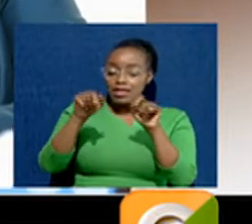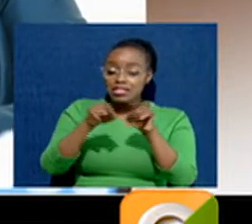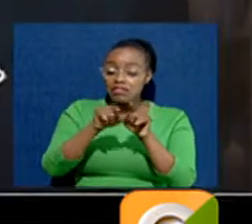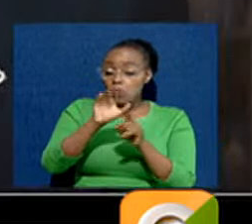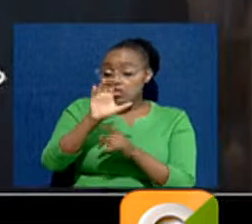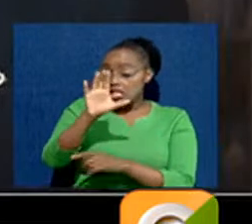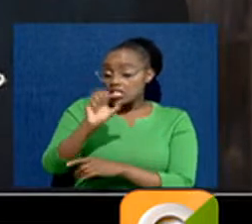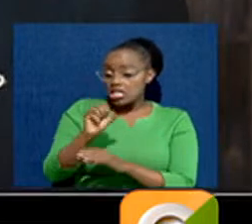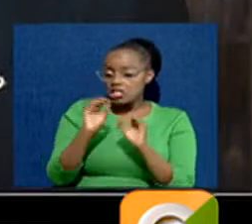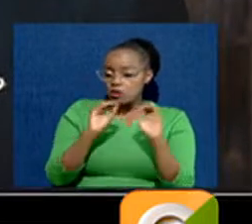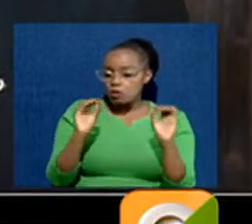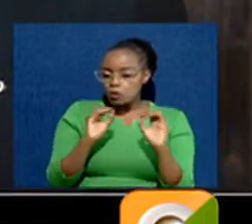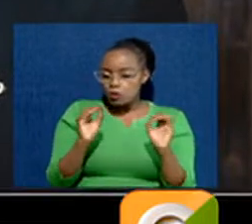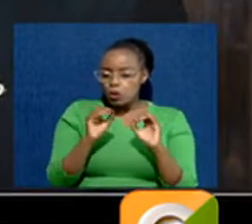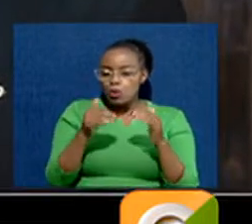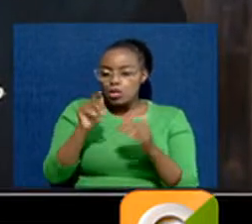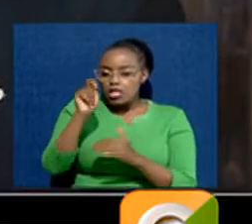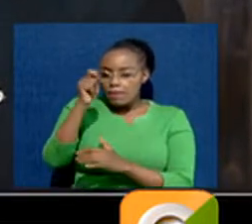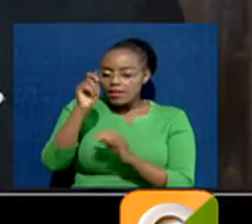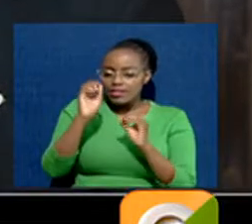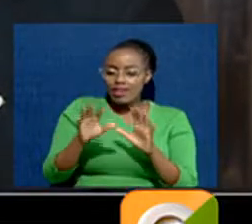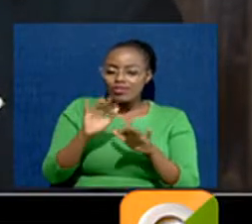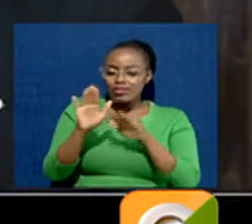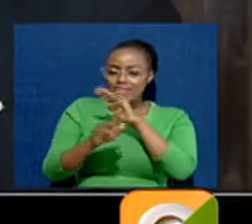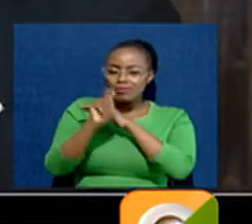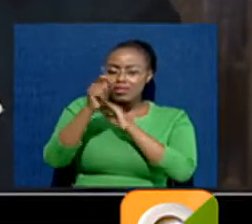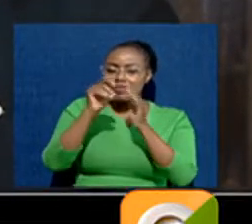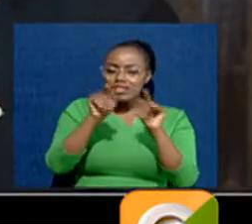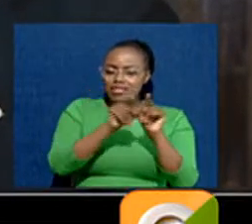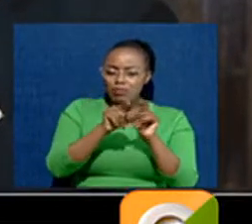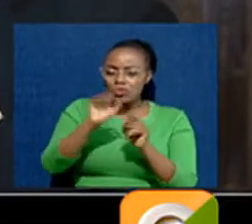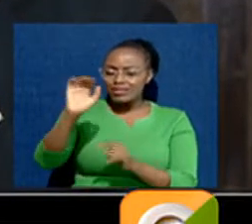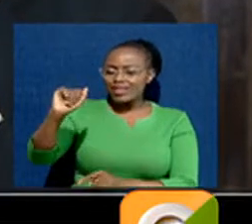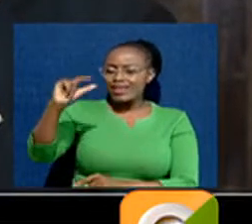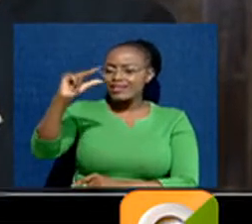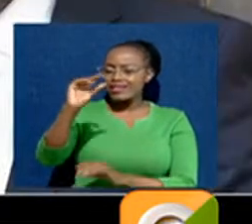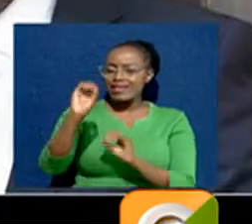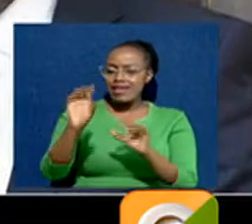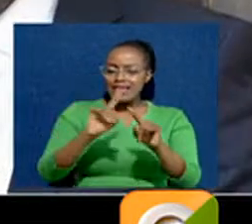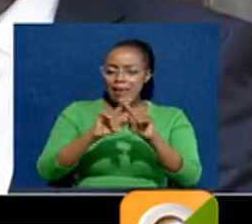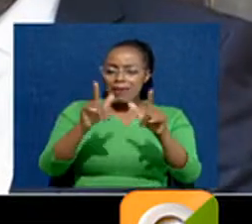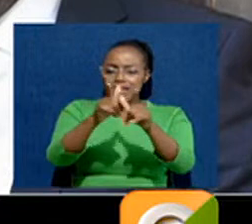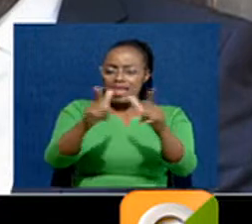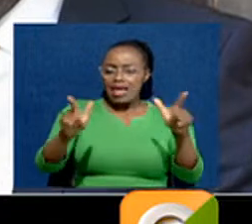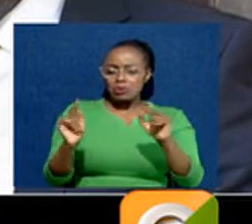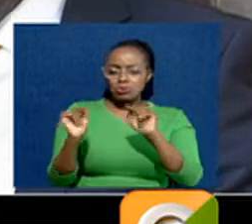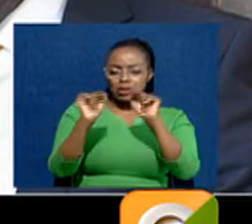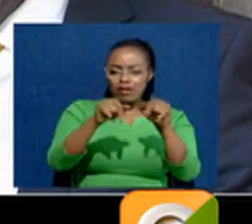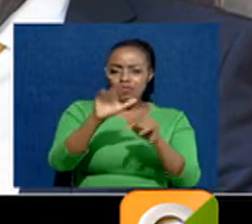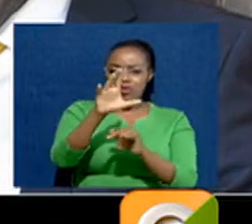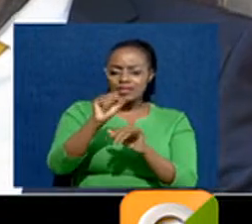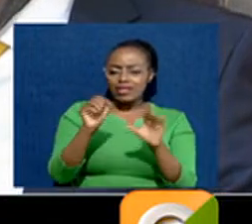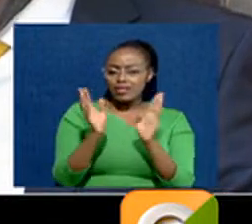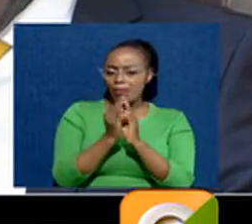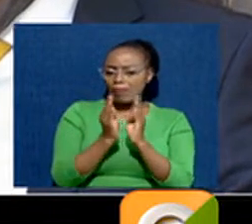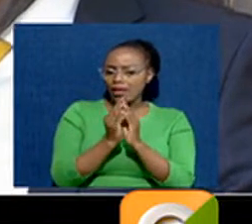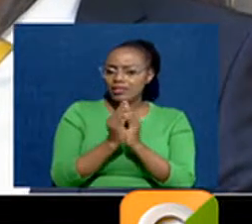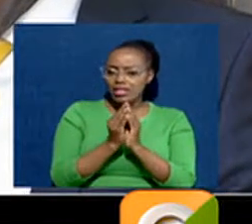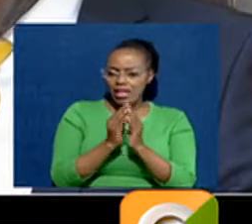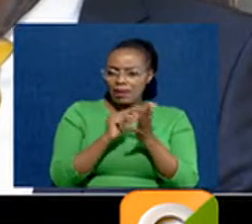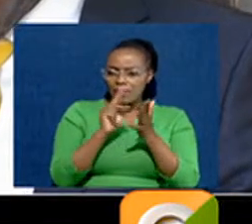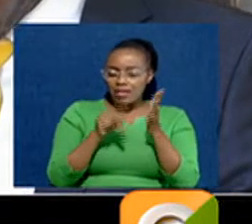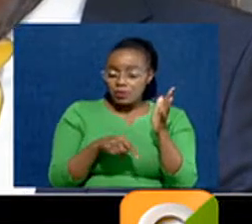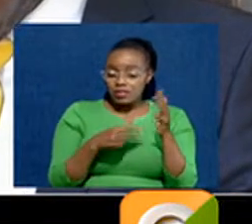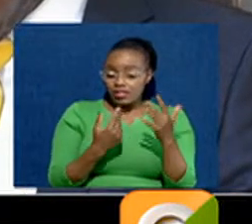cabinet secretary. He was not president. He was not deputy. Neither was he attorney general, but had been allowed to be sitting in cabinet meetings. And so